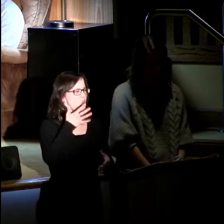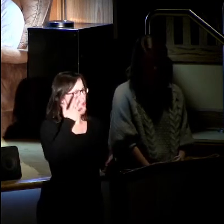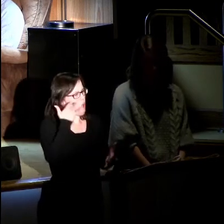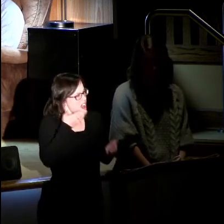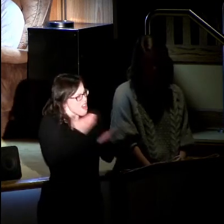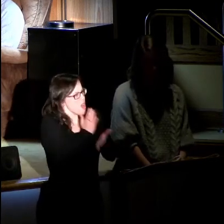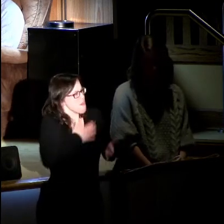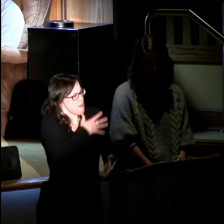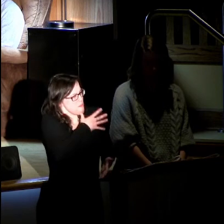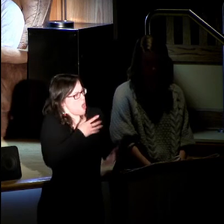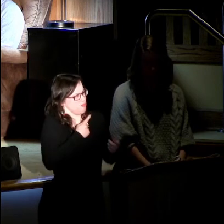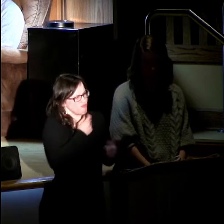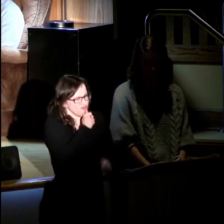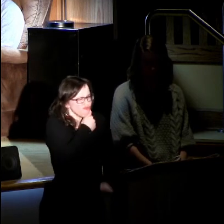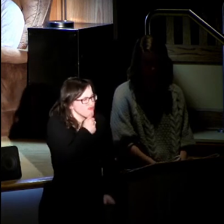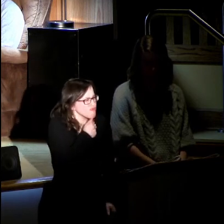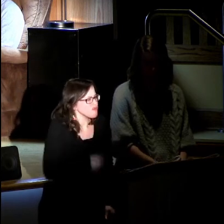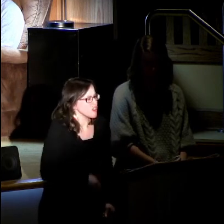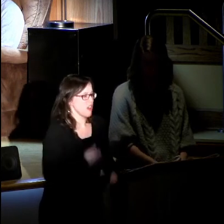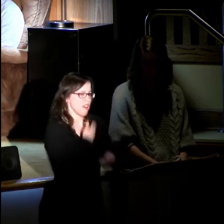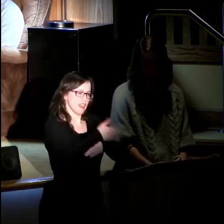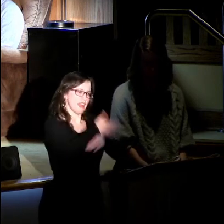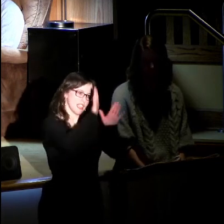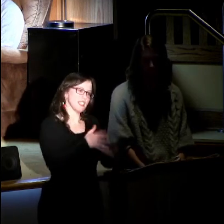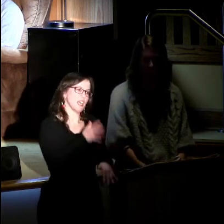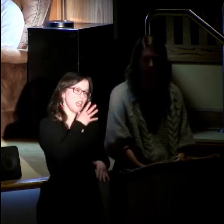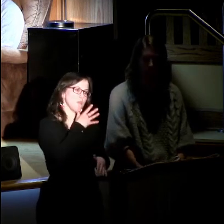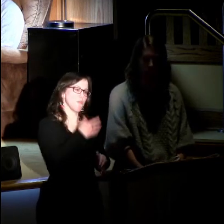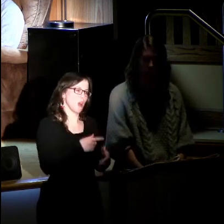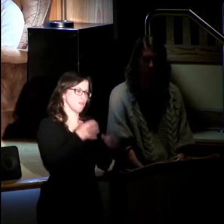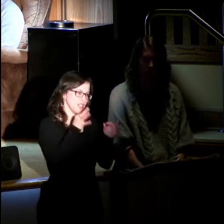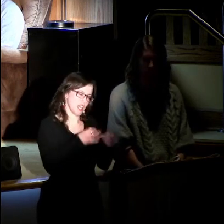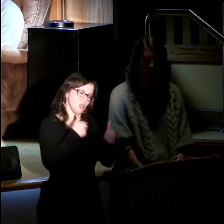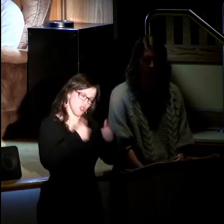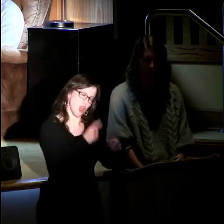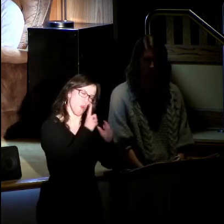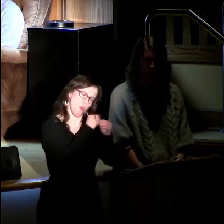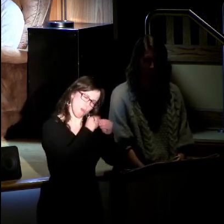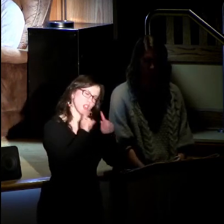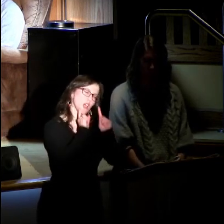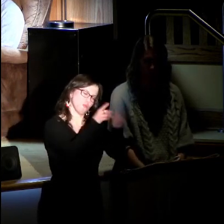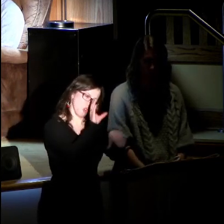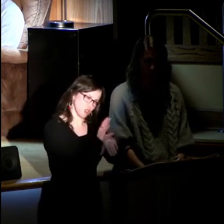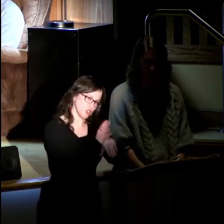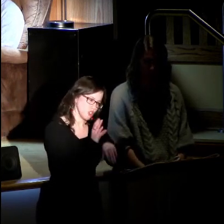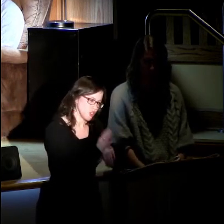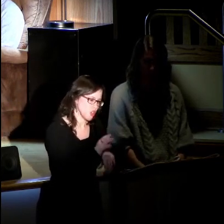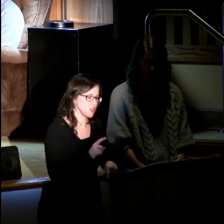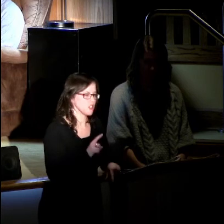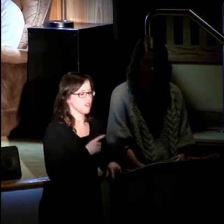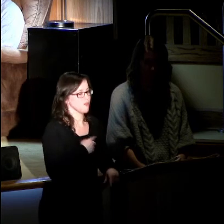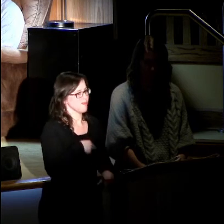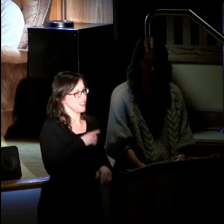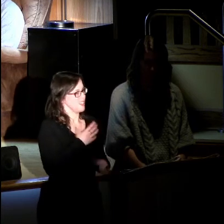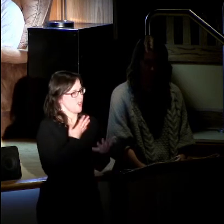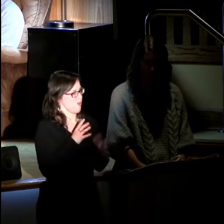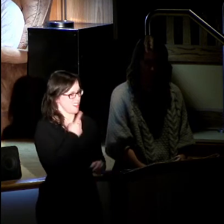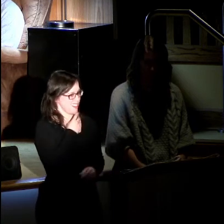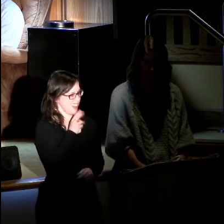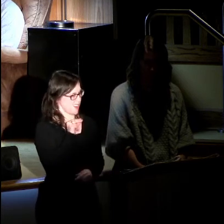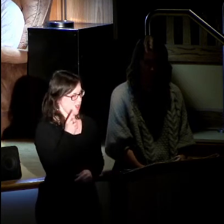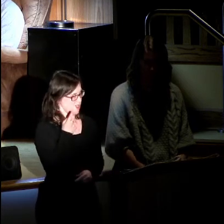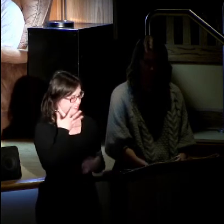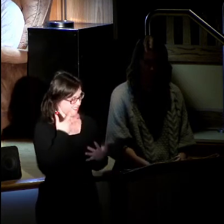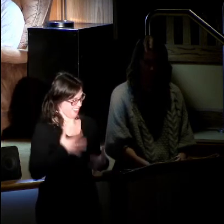much? The following Sunday, Mom decided we'd try to go to church one more time, and none of us were about to tell her no. There